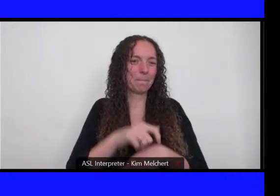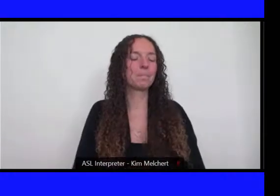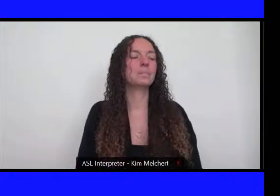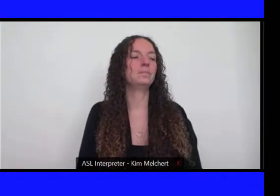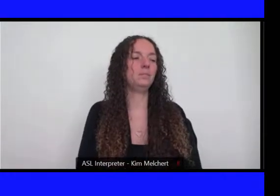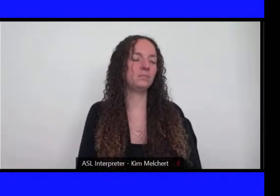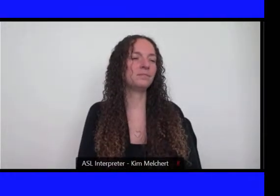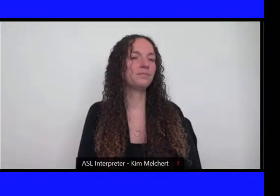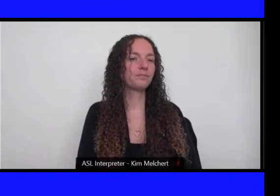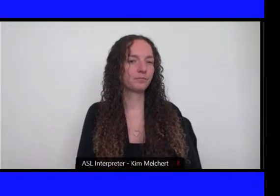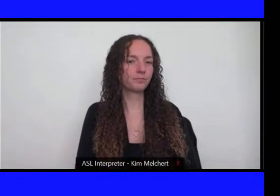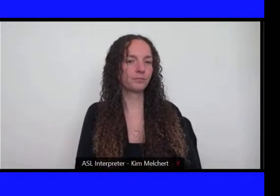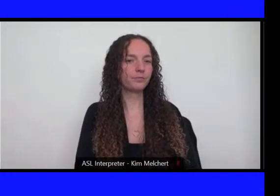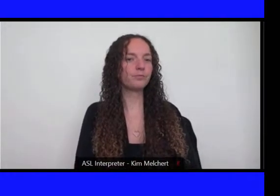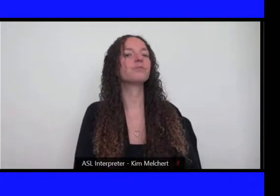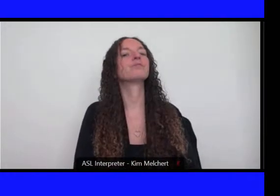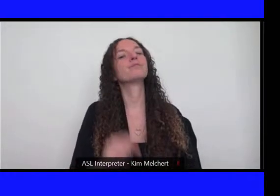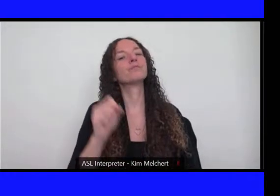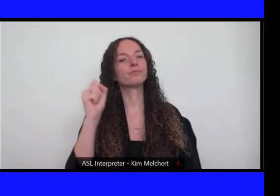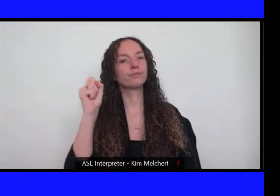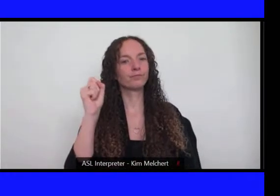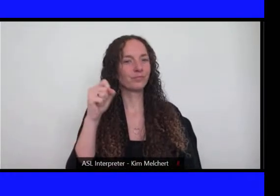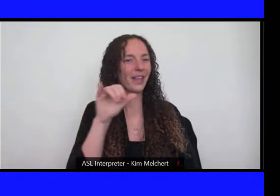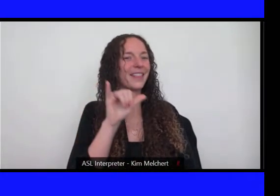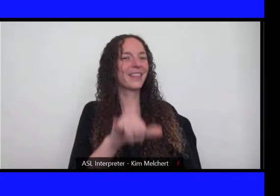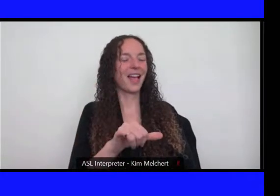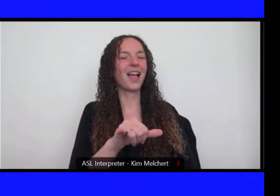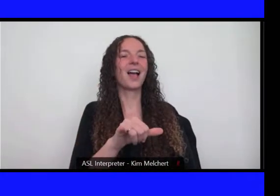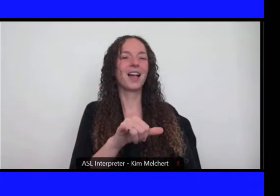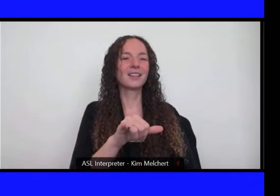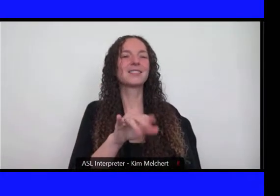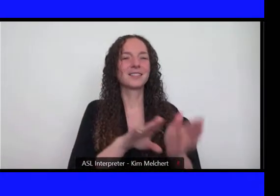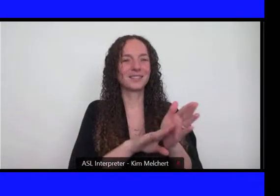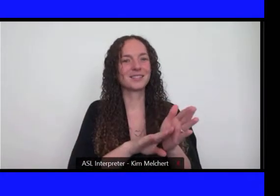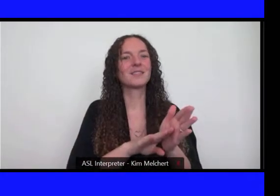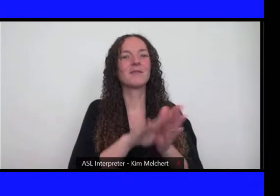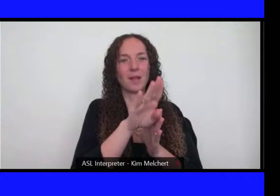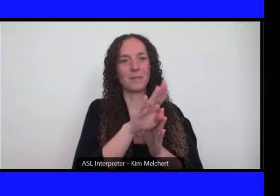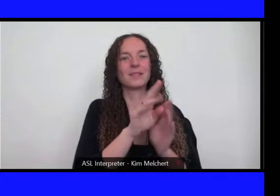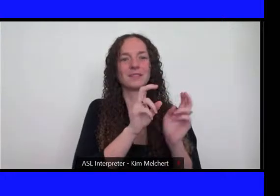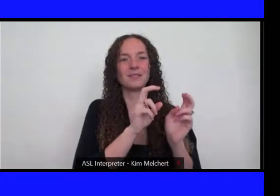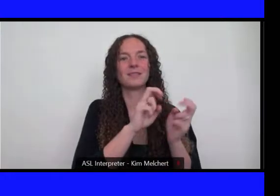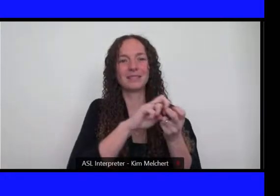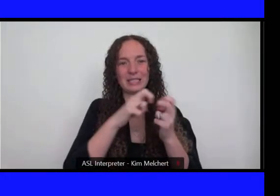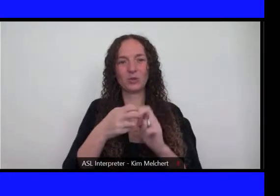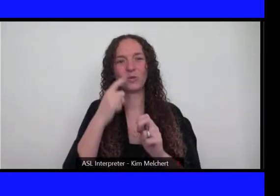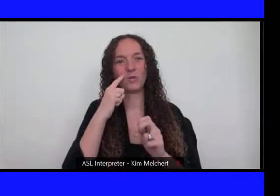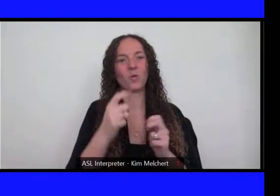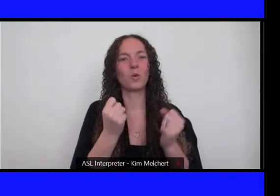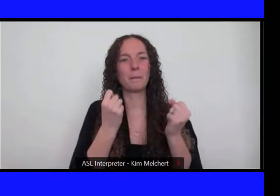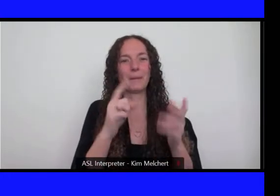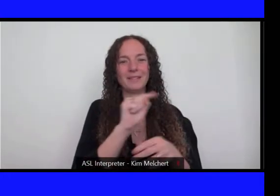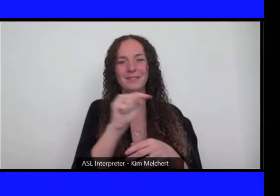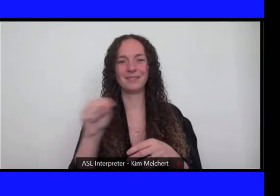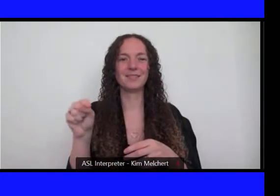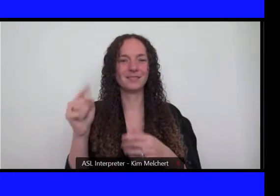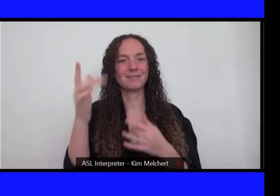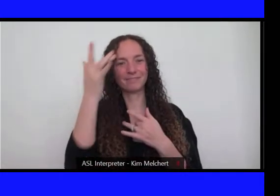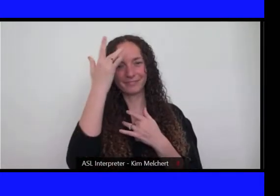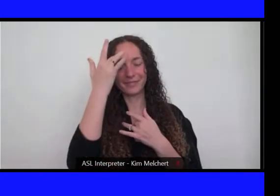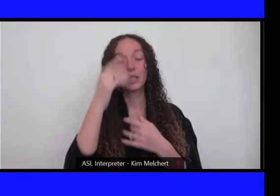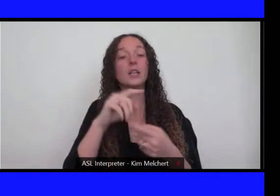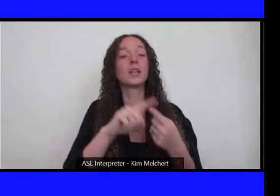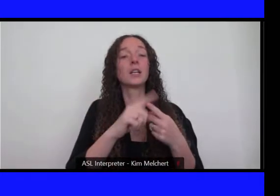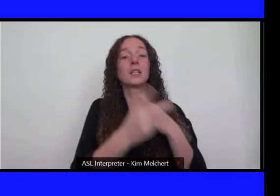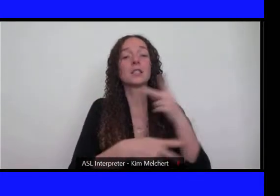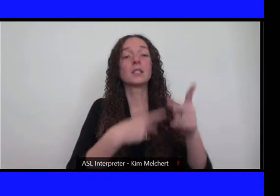one of the areas where I would like health and hospitals to get better and better, that there's a cultural competency in the care